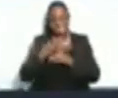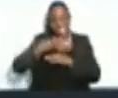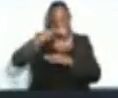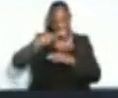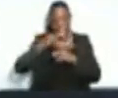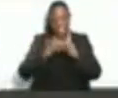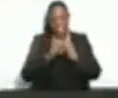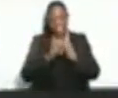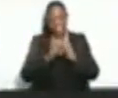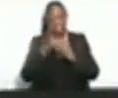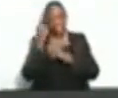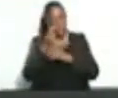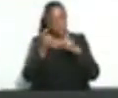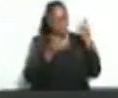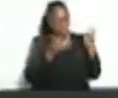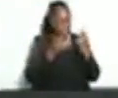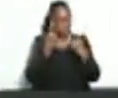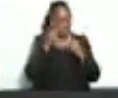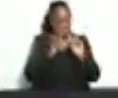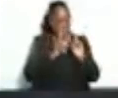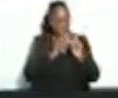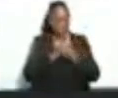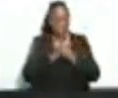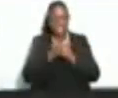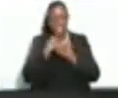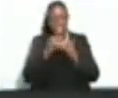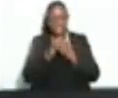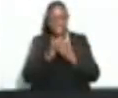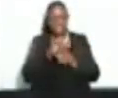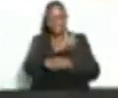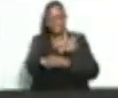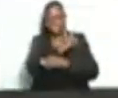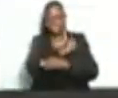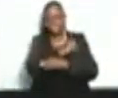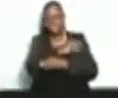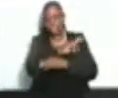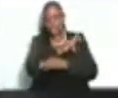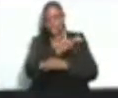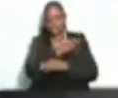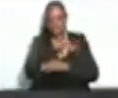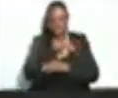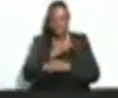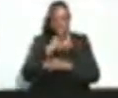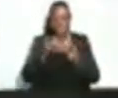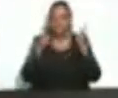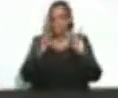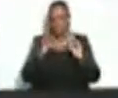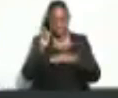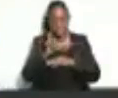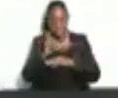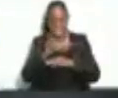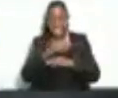so the big win was for these persons. Academy founder Dr. Demetria Sherman says there is a lot of need out there, and